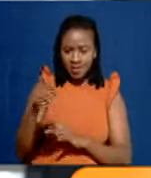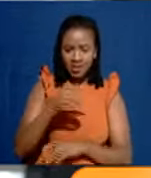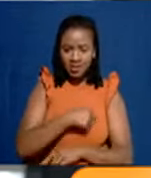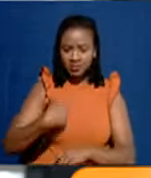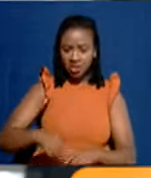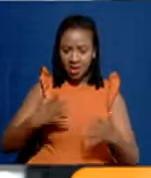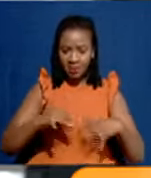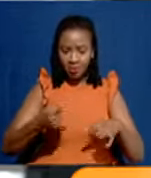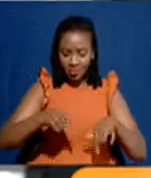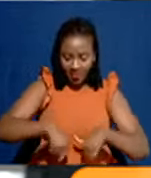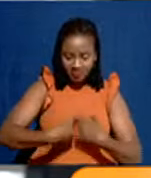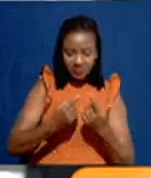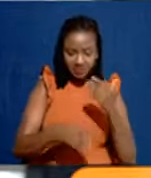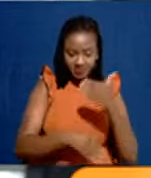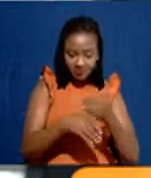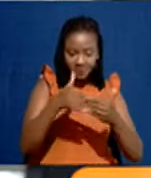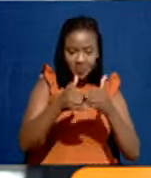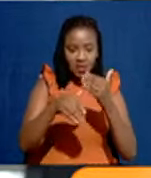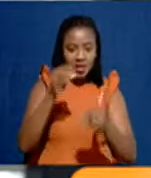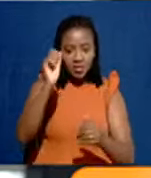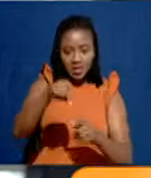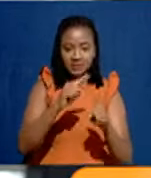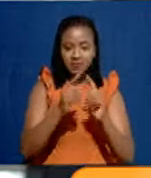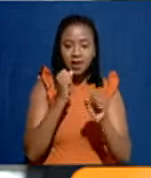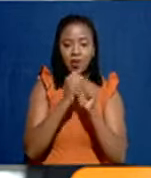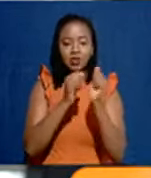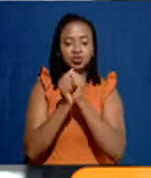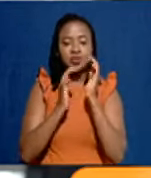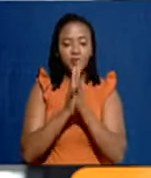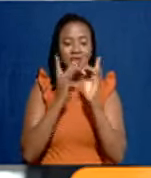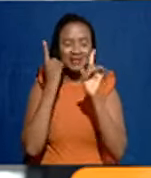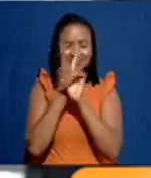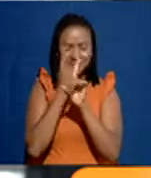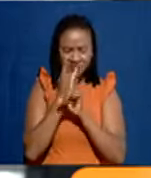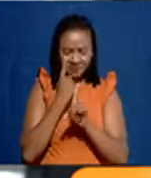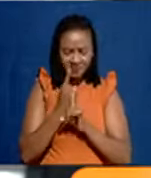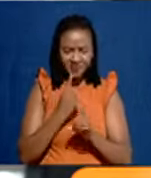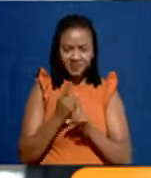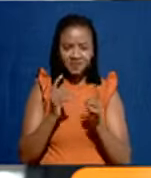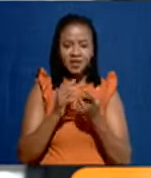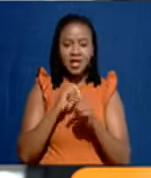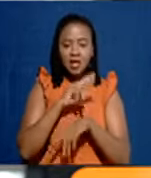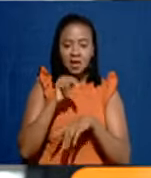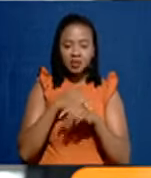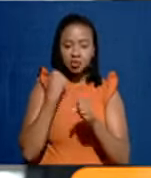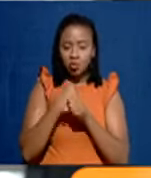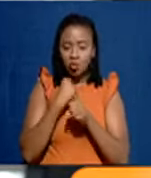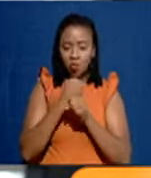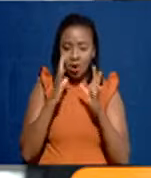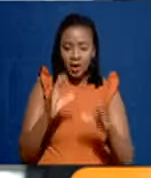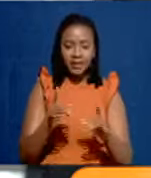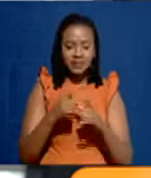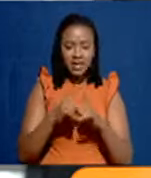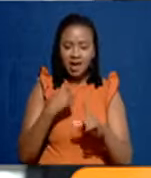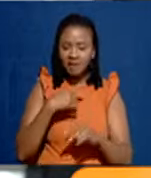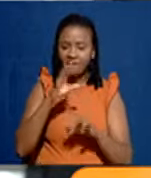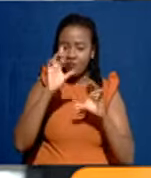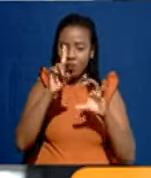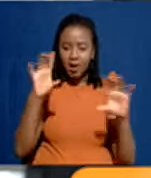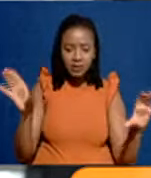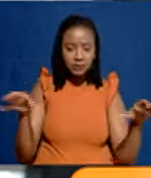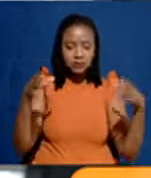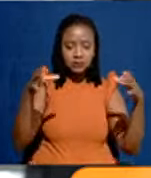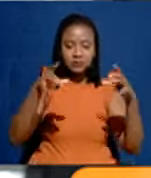by themselves, they also cooperate with multinational employees. And together they have this one team, one goal